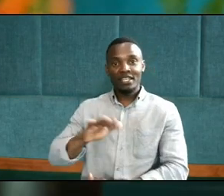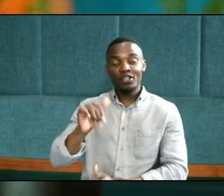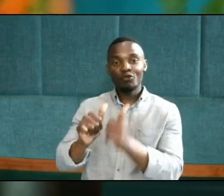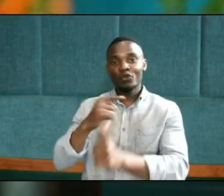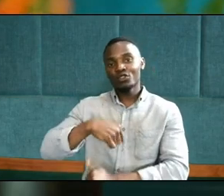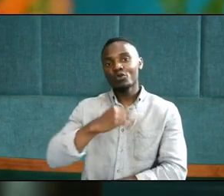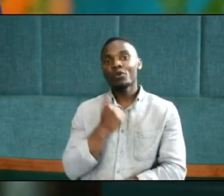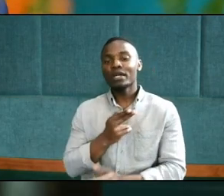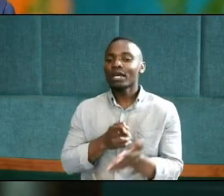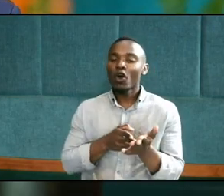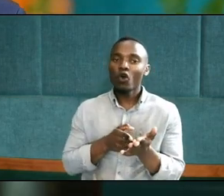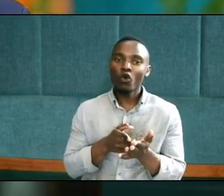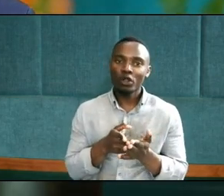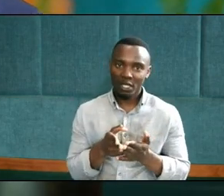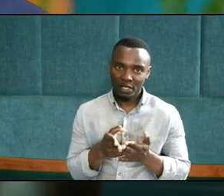kingdom.